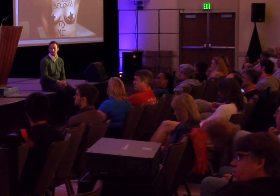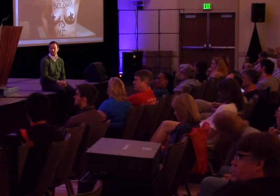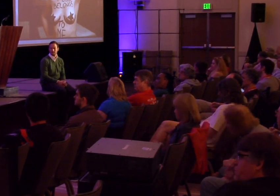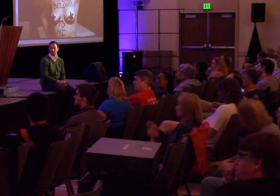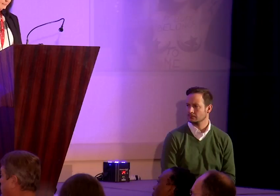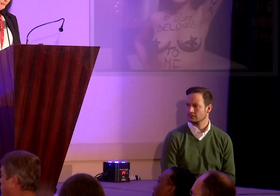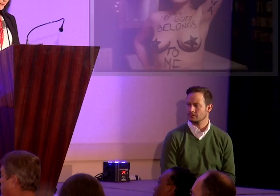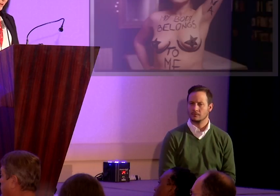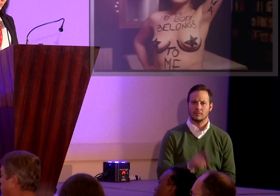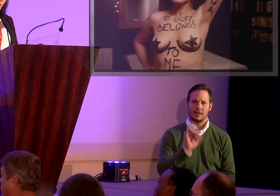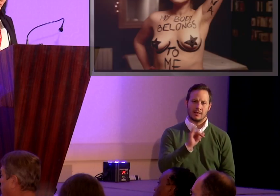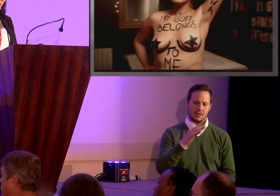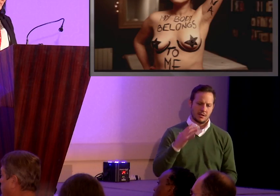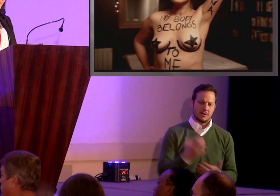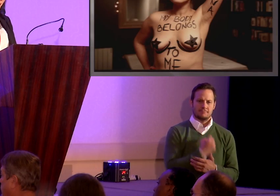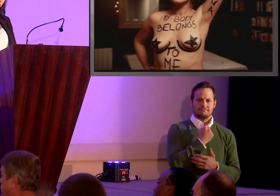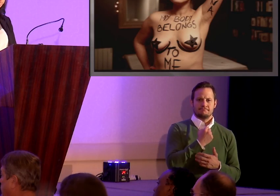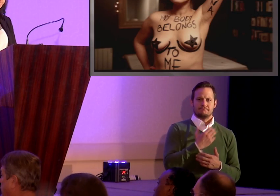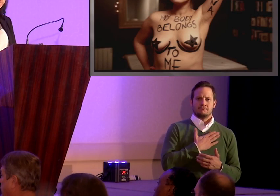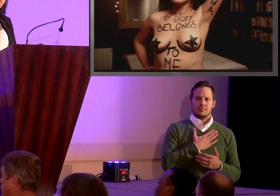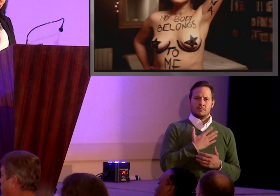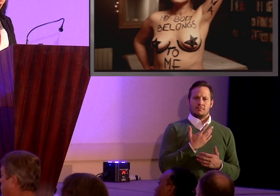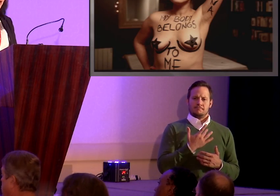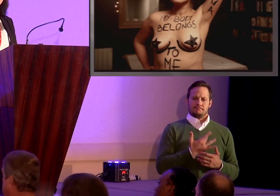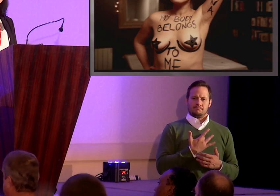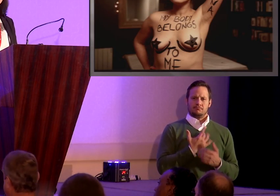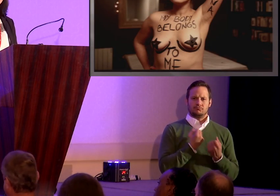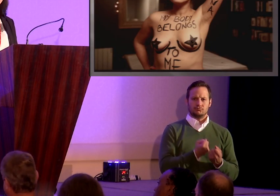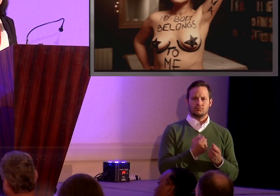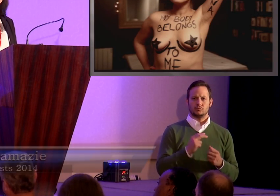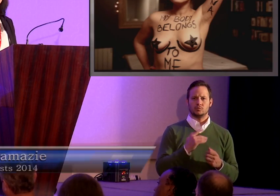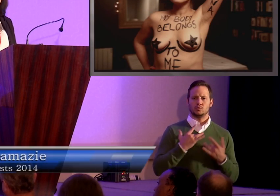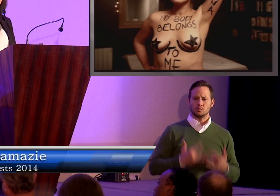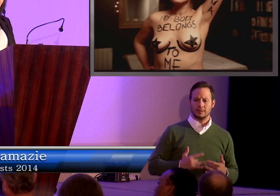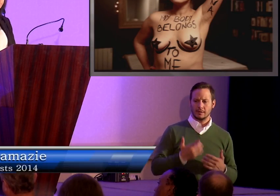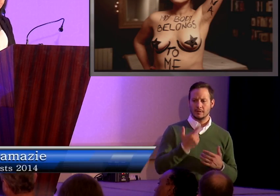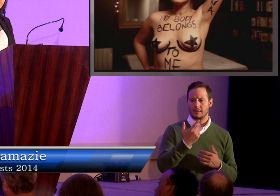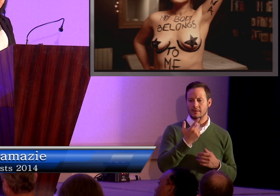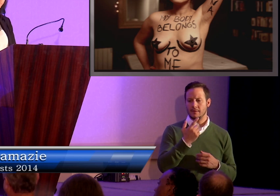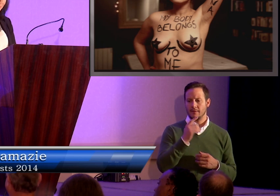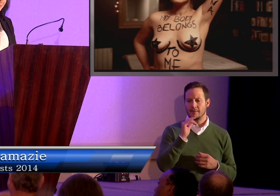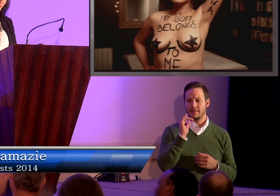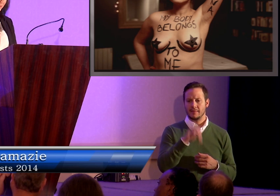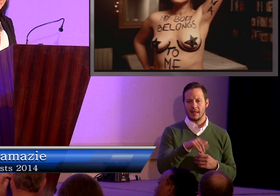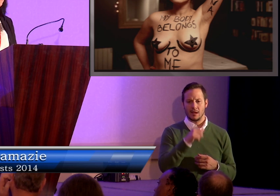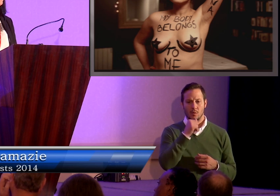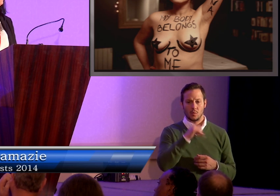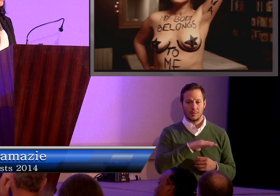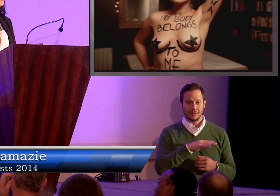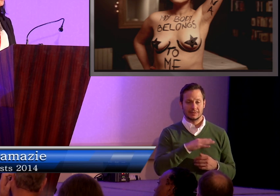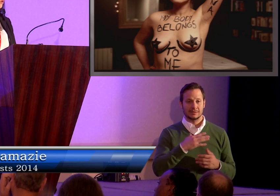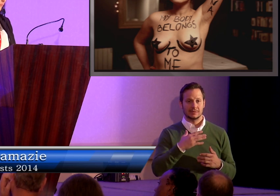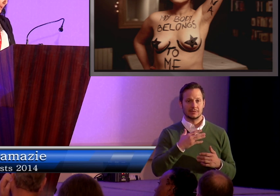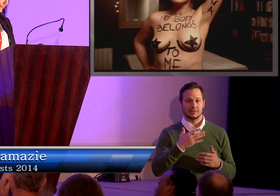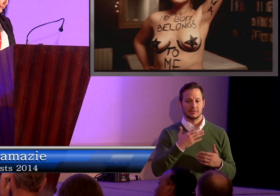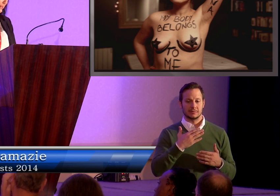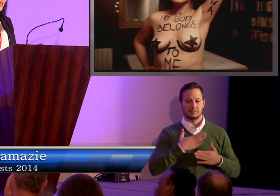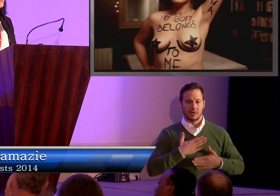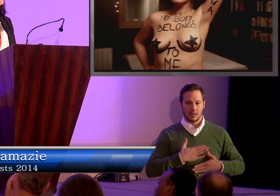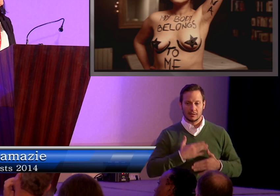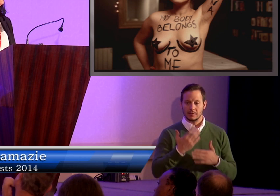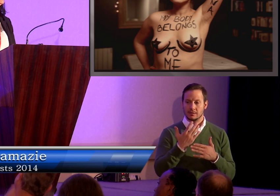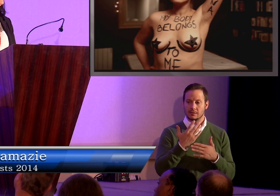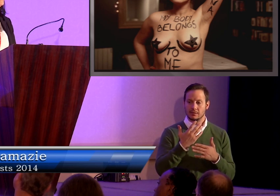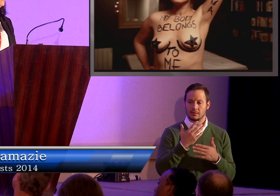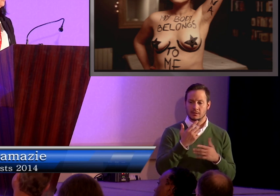Reclaiming nudity by women has special meaning under circumstances where women's bodies have been abused or raped